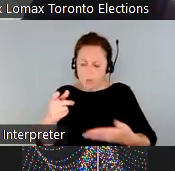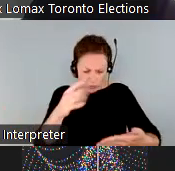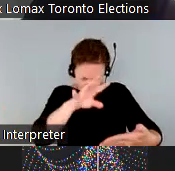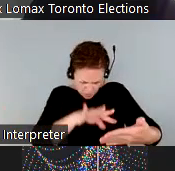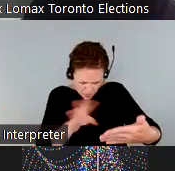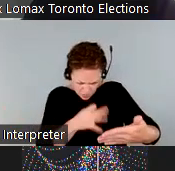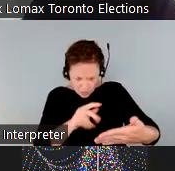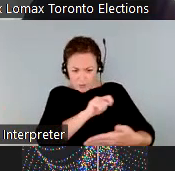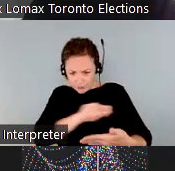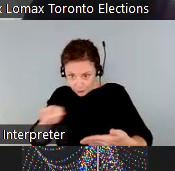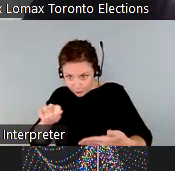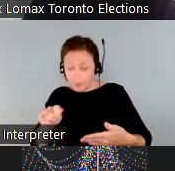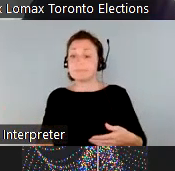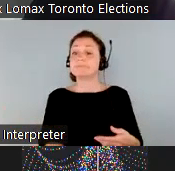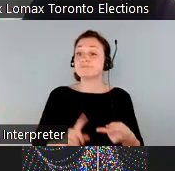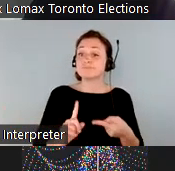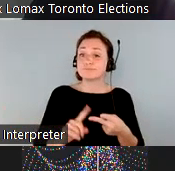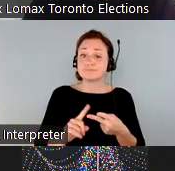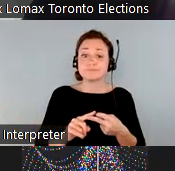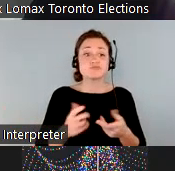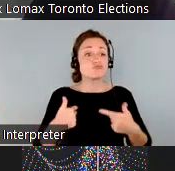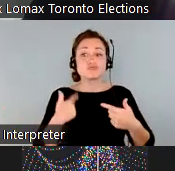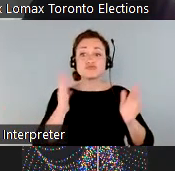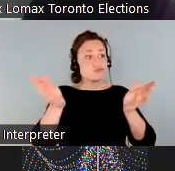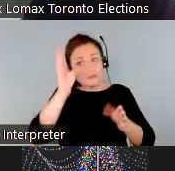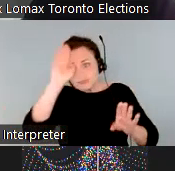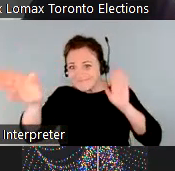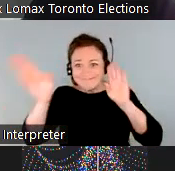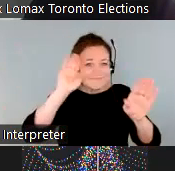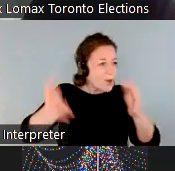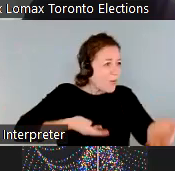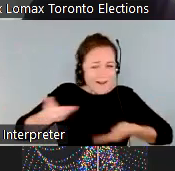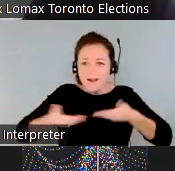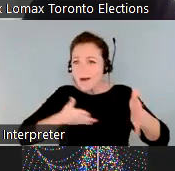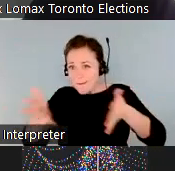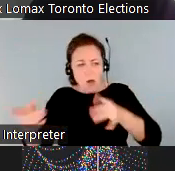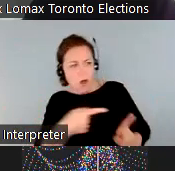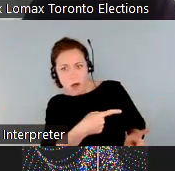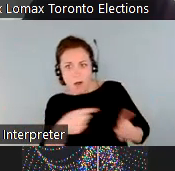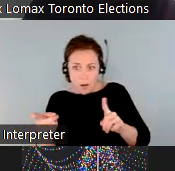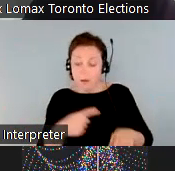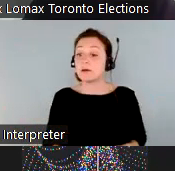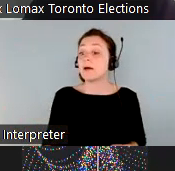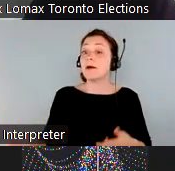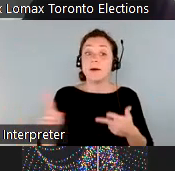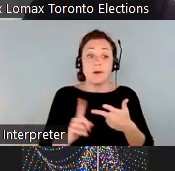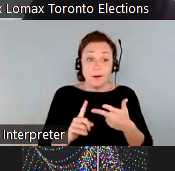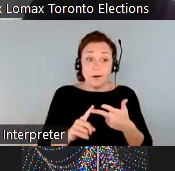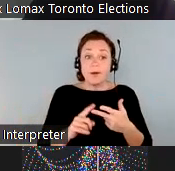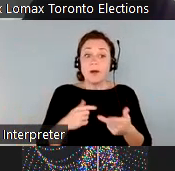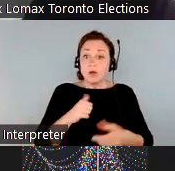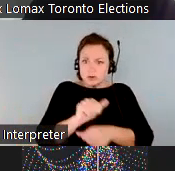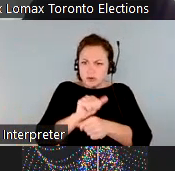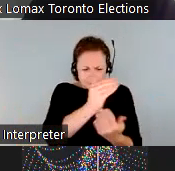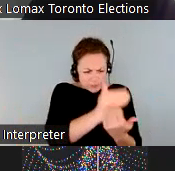service officer, who greets voters when they arrive and directs them to the correct lineup. Revising officer, this is the person who makes changes to the voters lists and